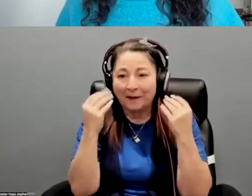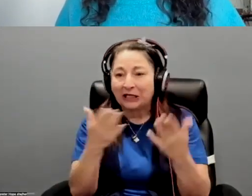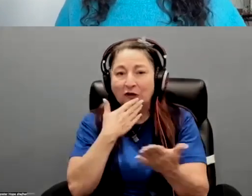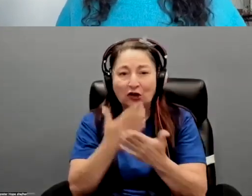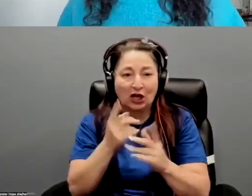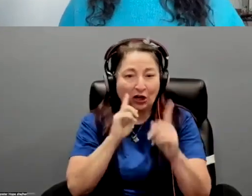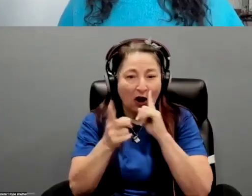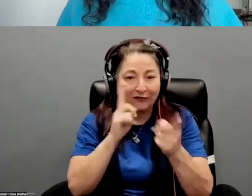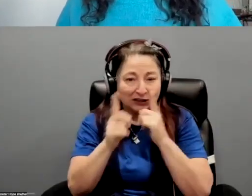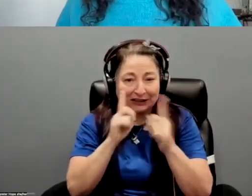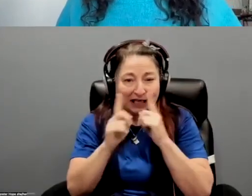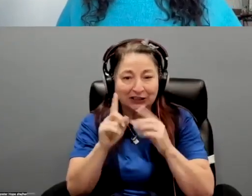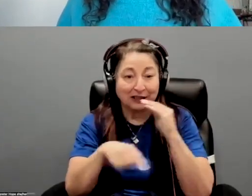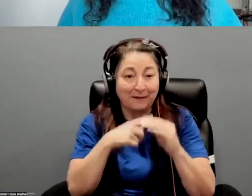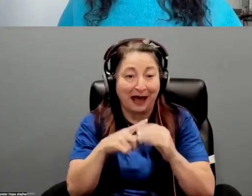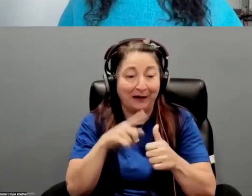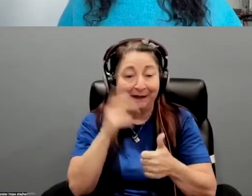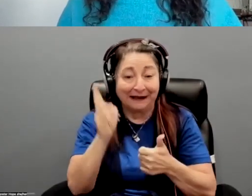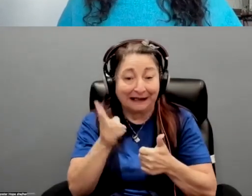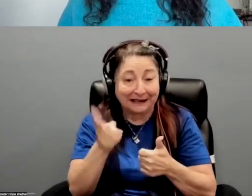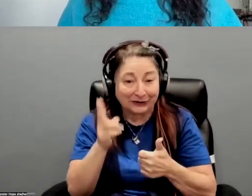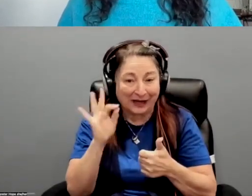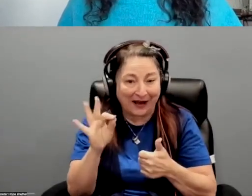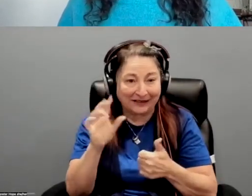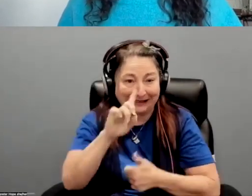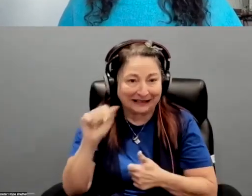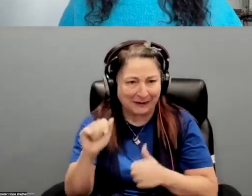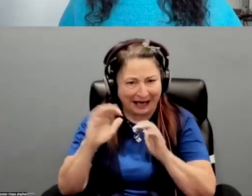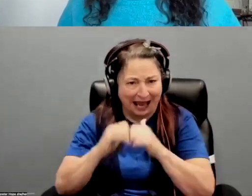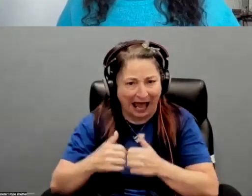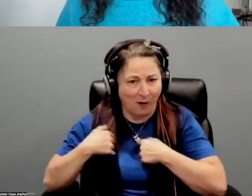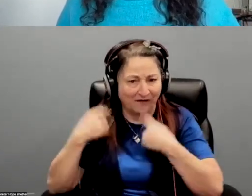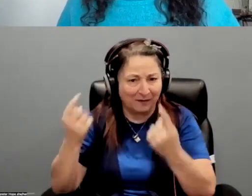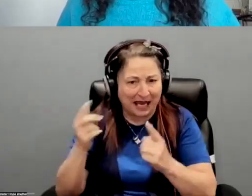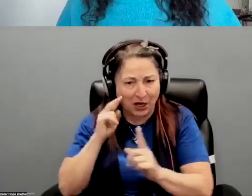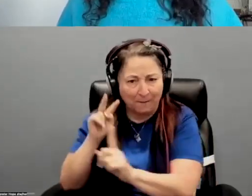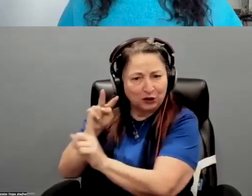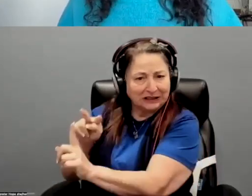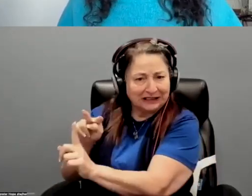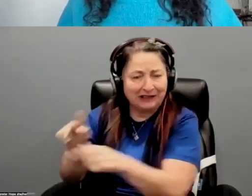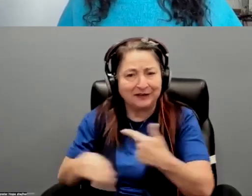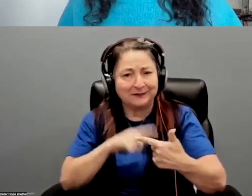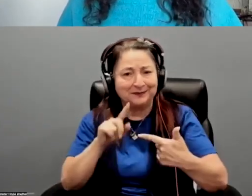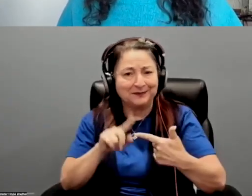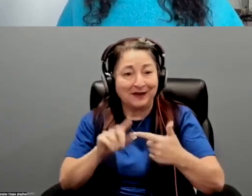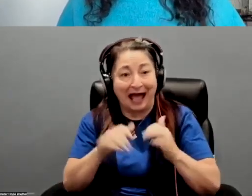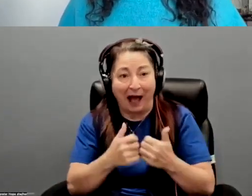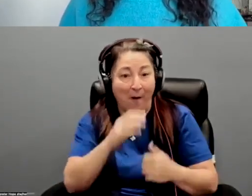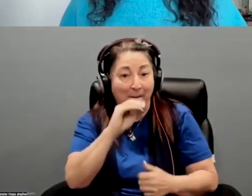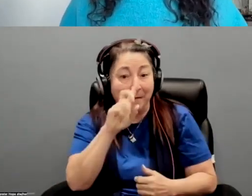about one, the history of disability and how we've been perceived, two, how we've been perceived in